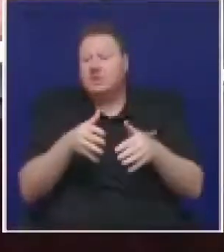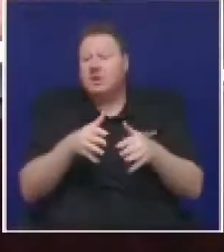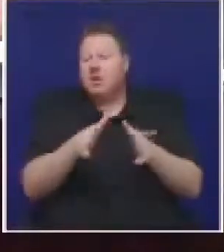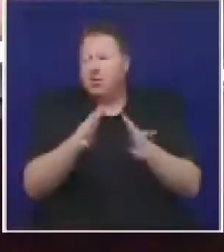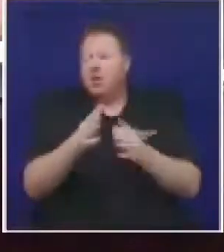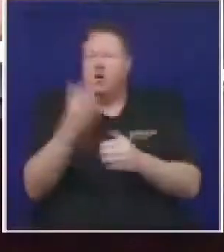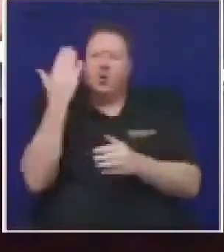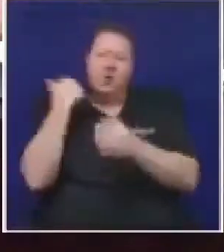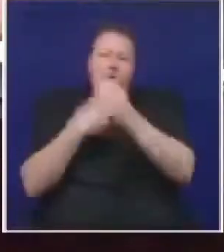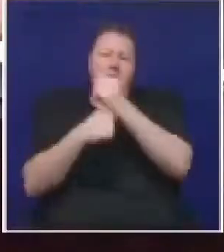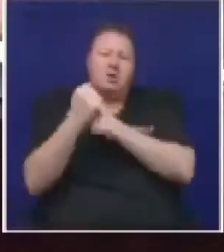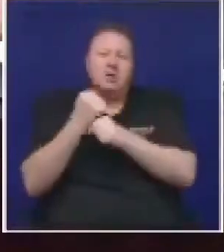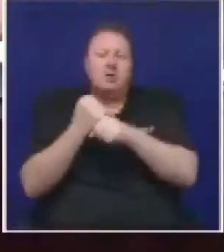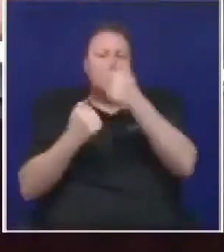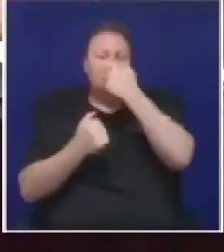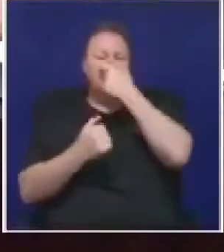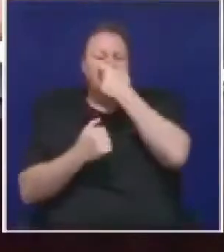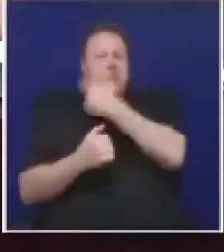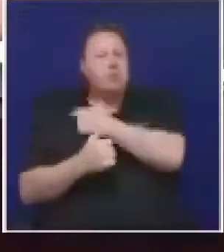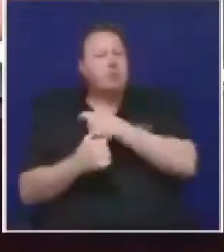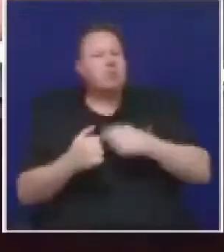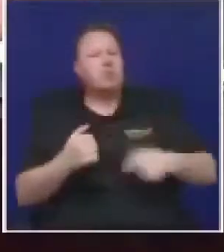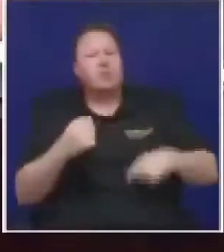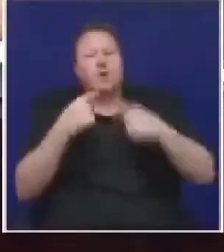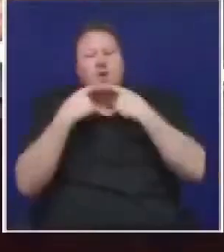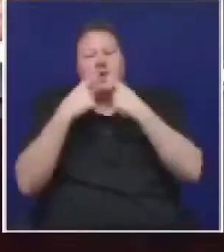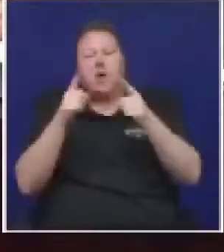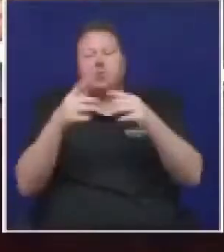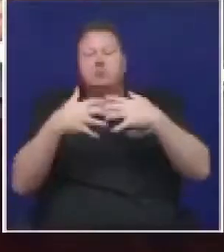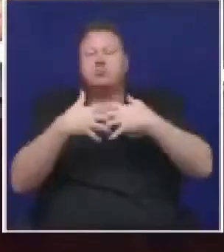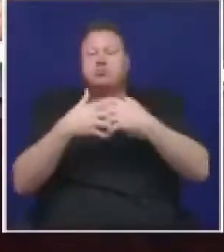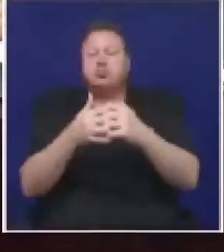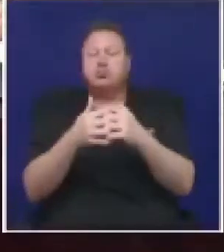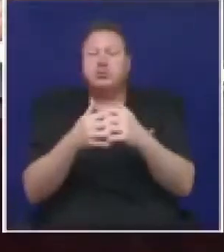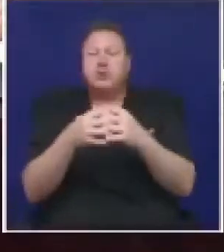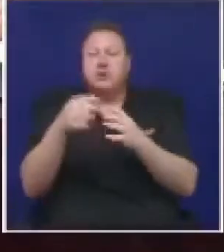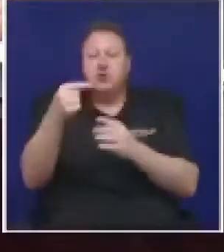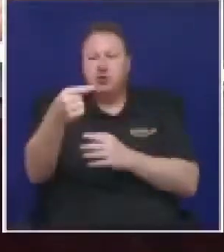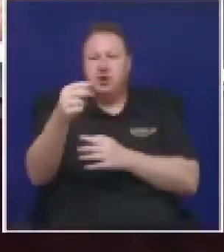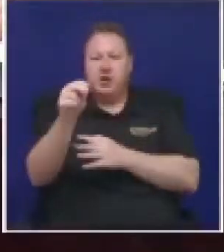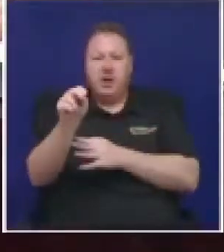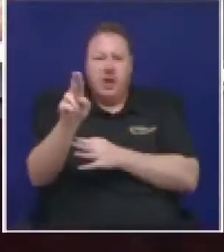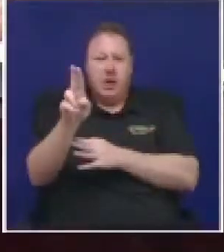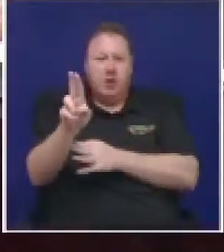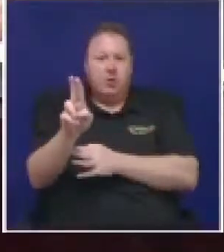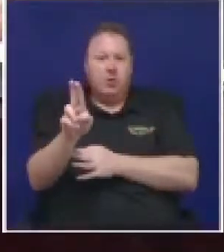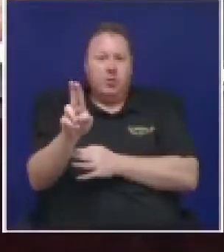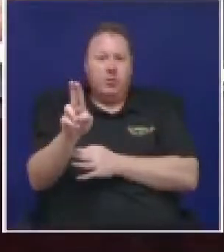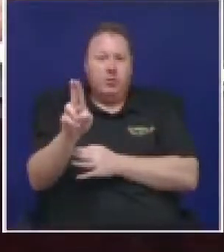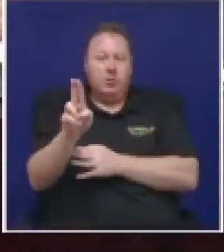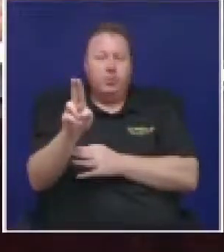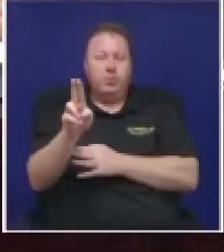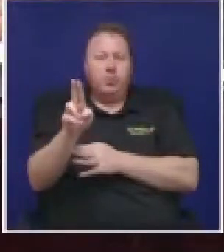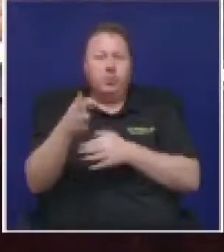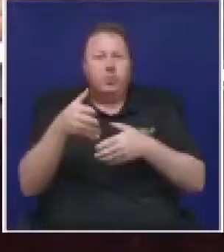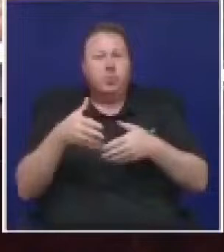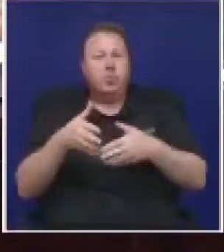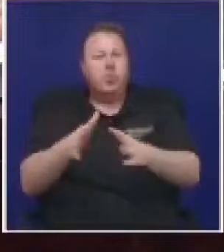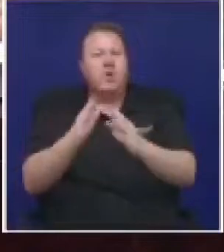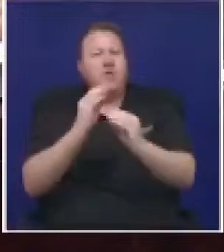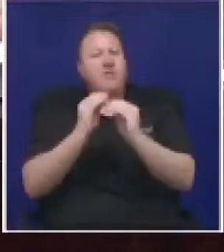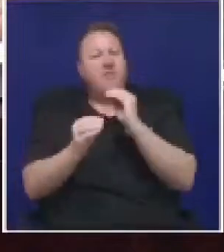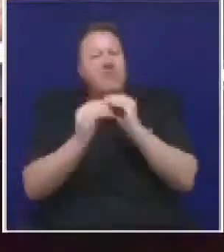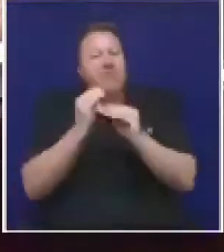year, President Cyril Ramaphosa announced the establishment of a GNU clearinghouse mechanism to